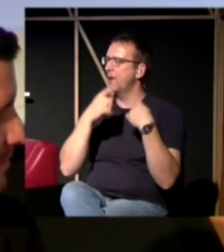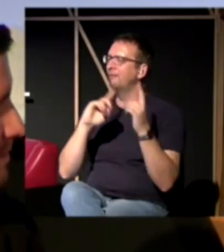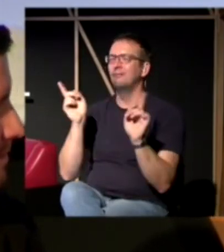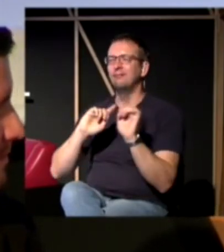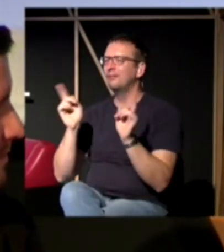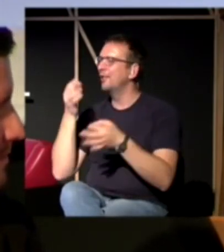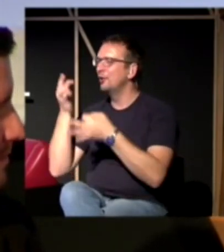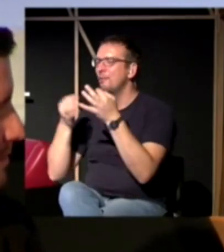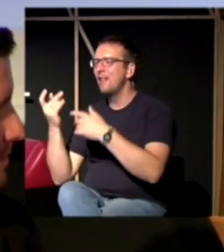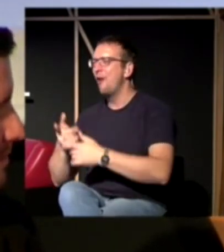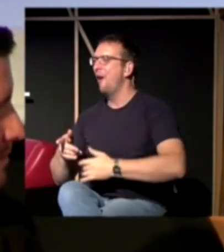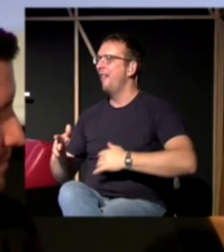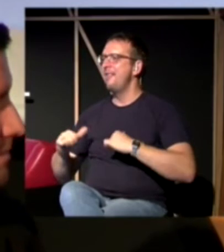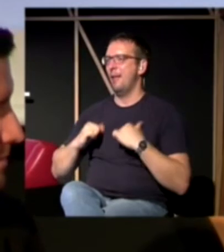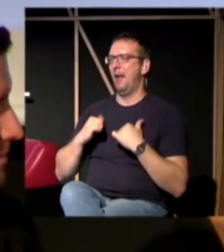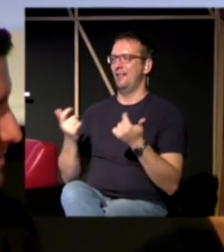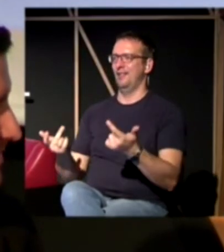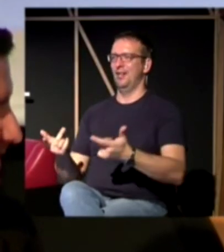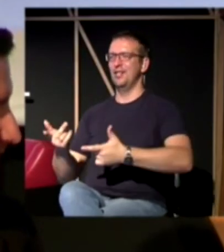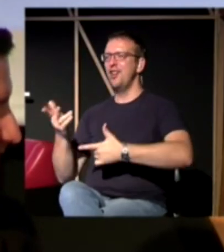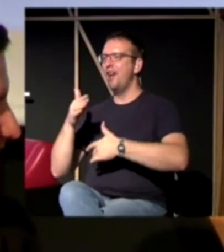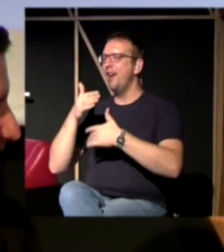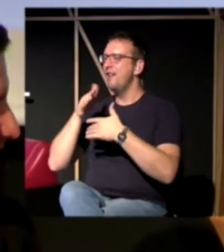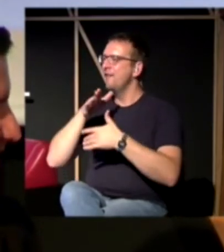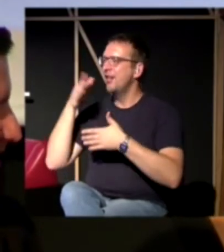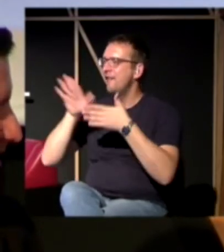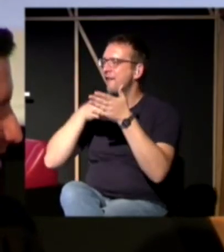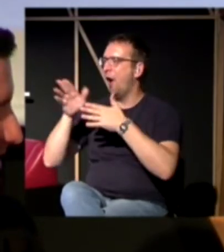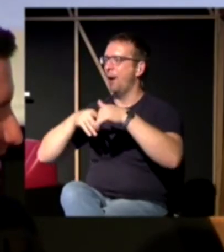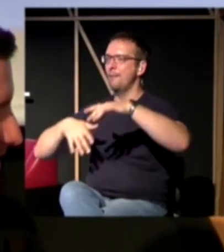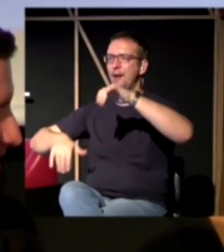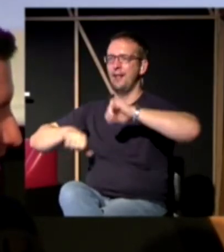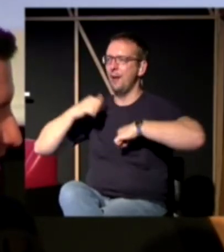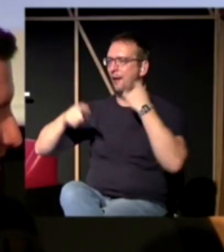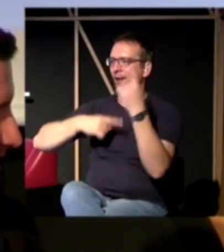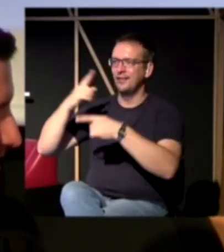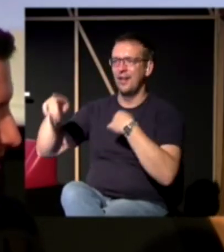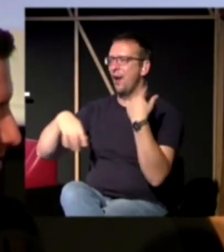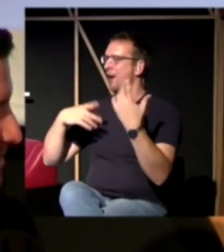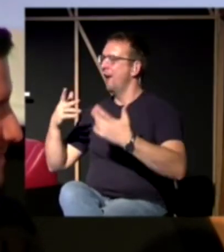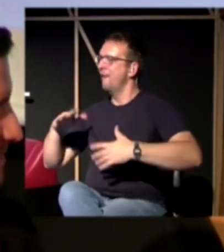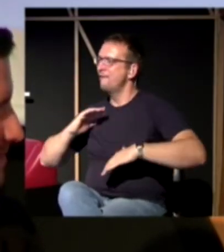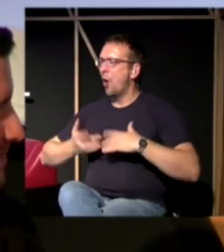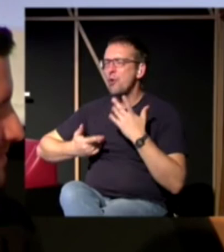playing more fair than men's. So it was very interesting,